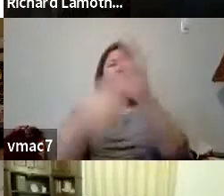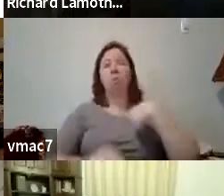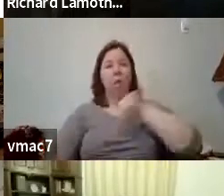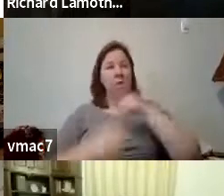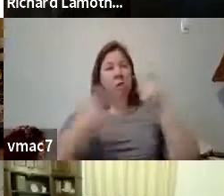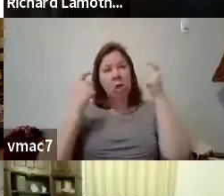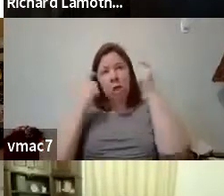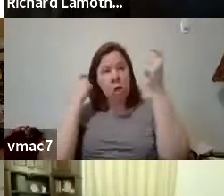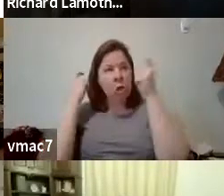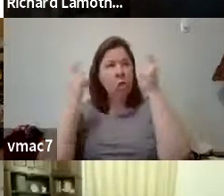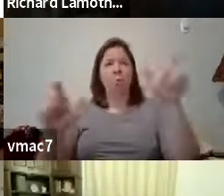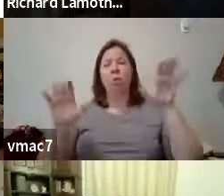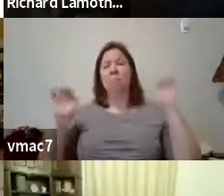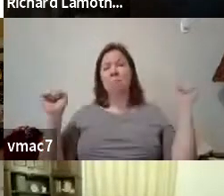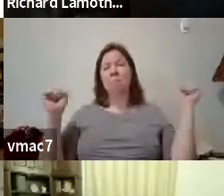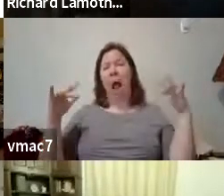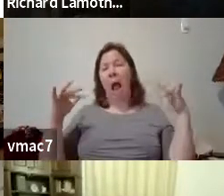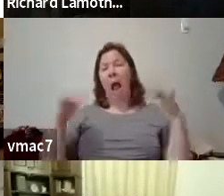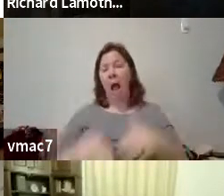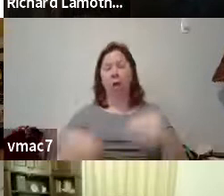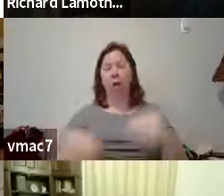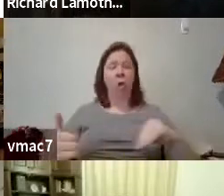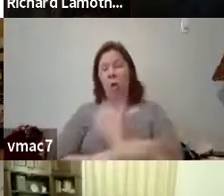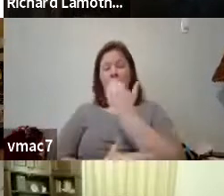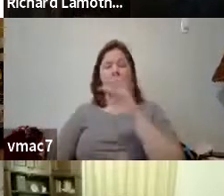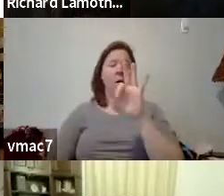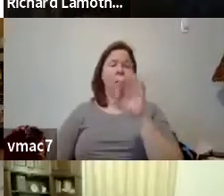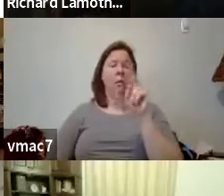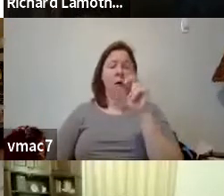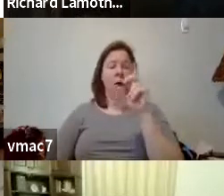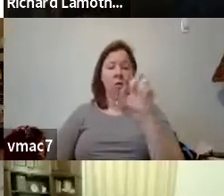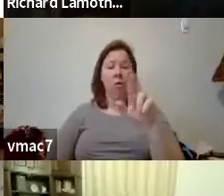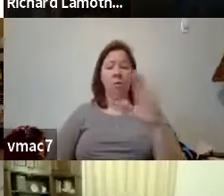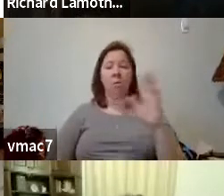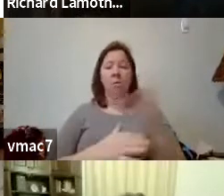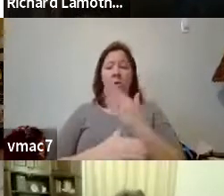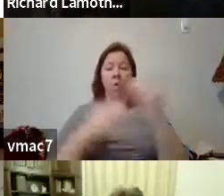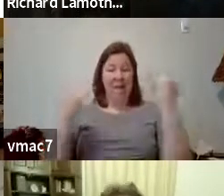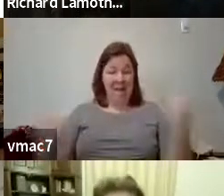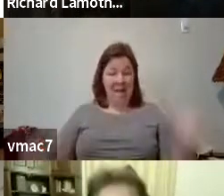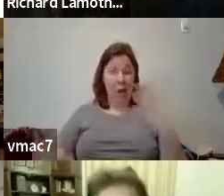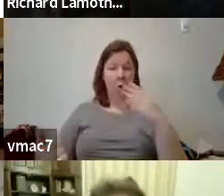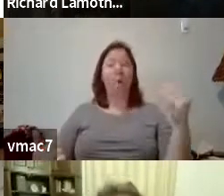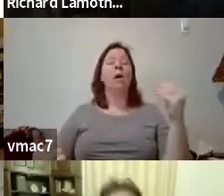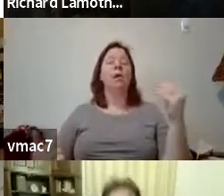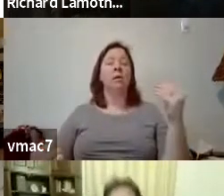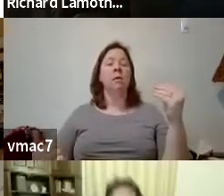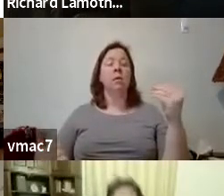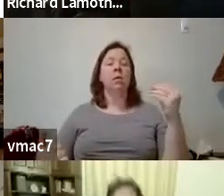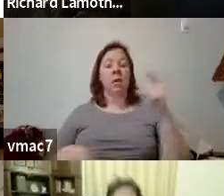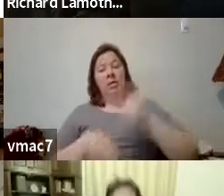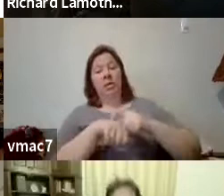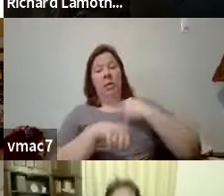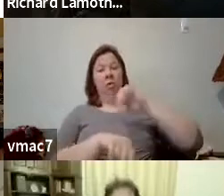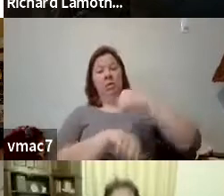huge influx of new founders called secondary founders between now and the time we launch to the public. And so you really want to